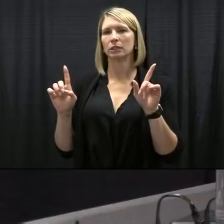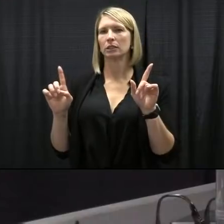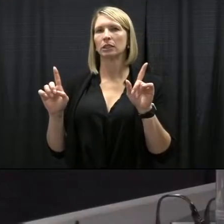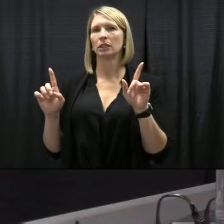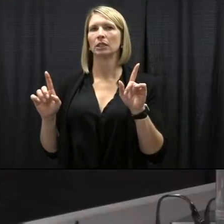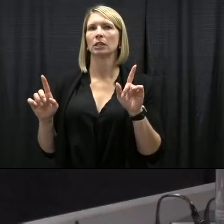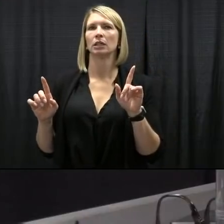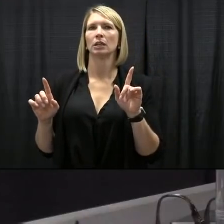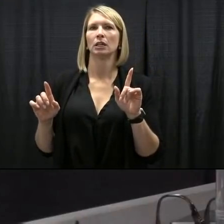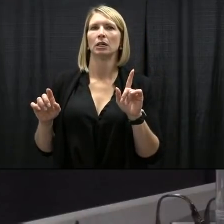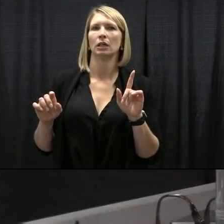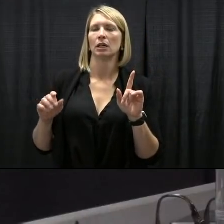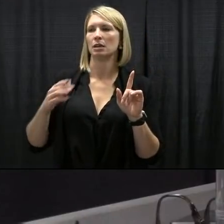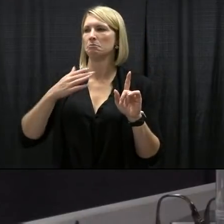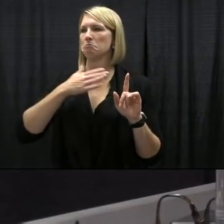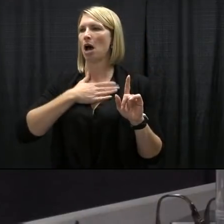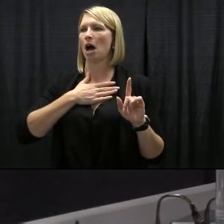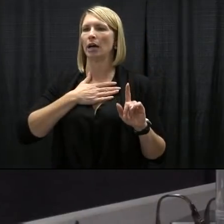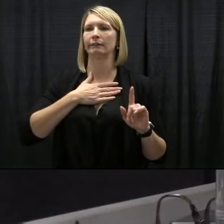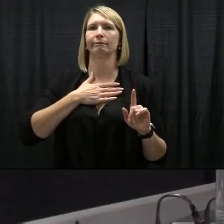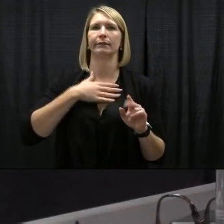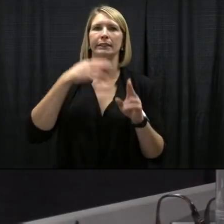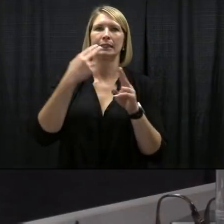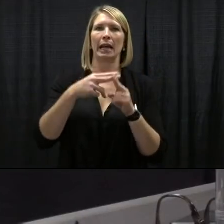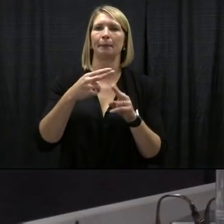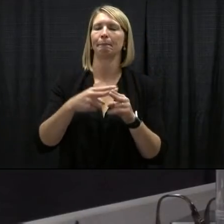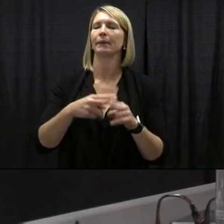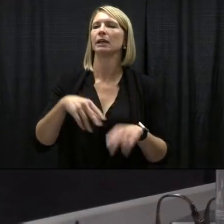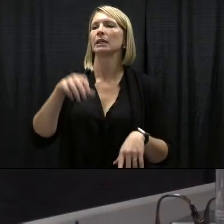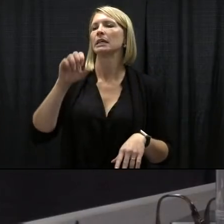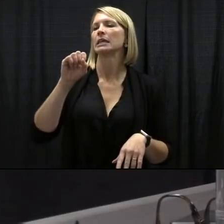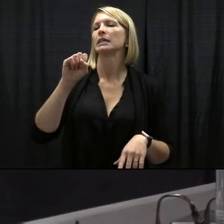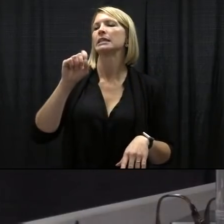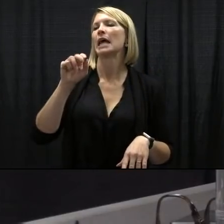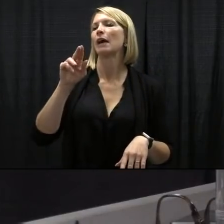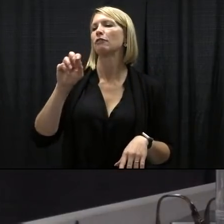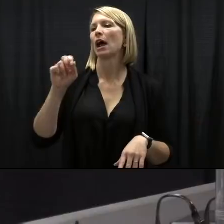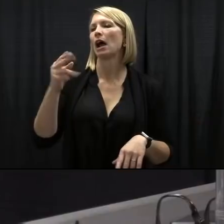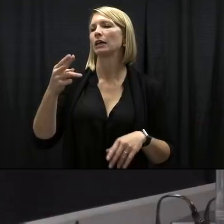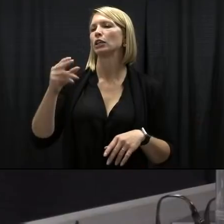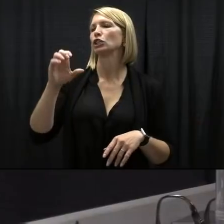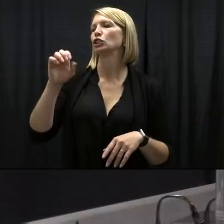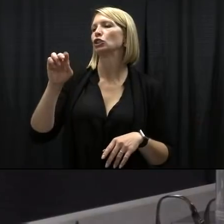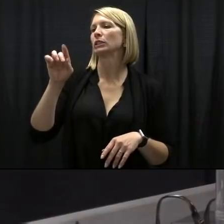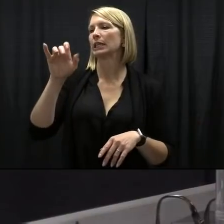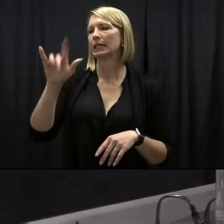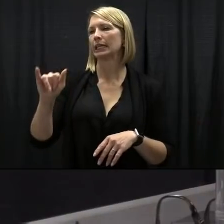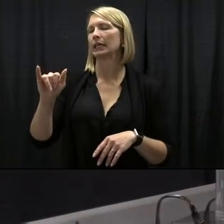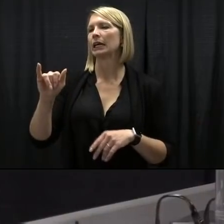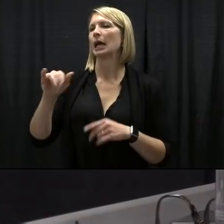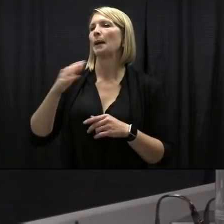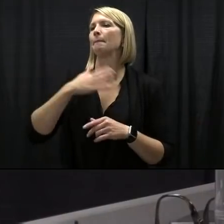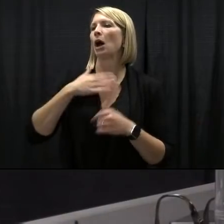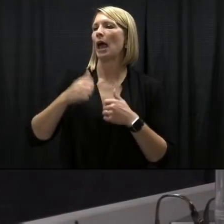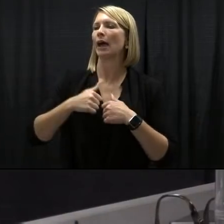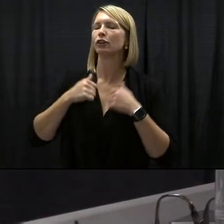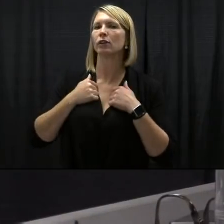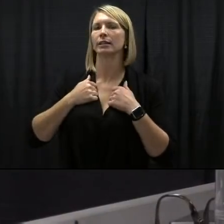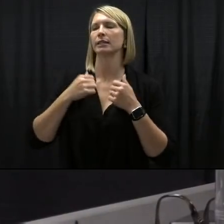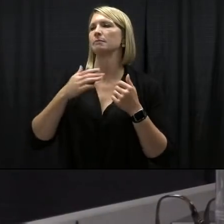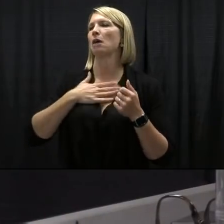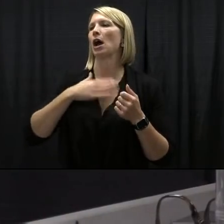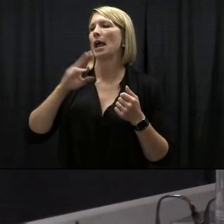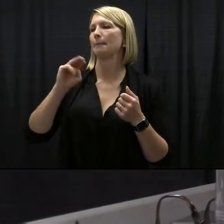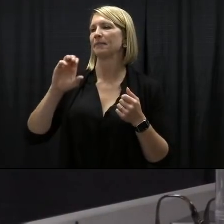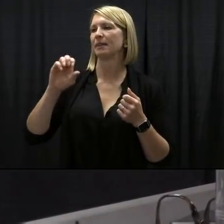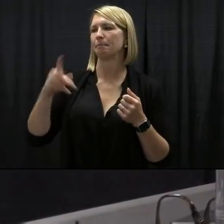mine at home on the fridge says Sarah Studley, this batch number, this vaccine on this date, and my address and my MCP number, we're